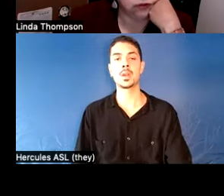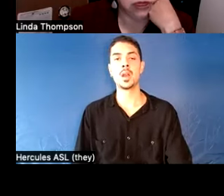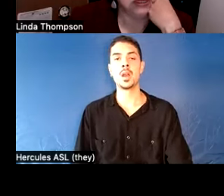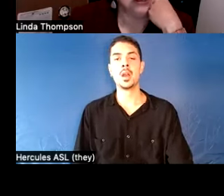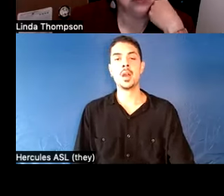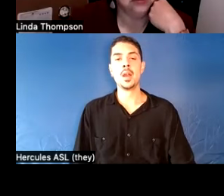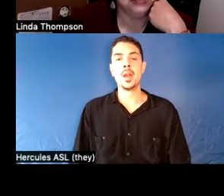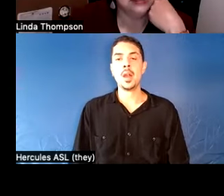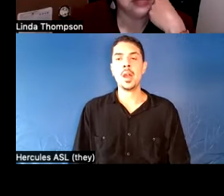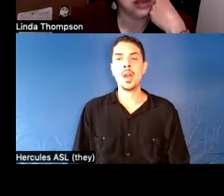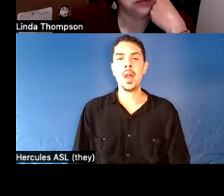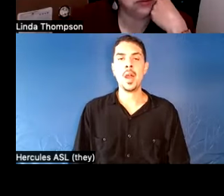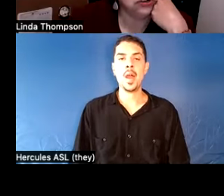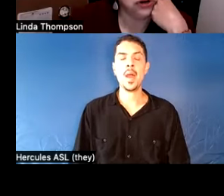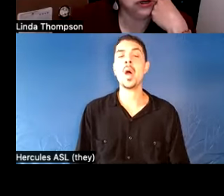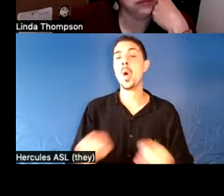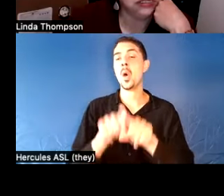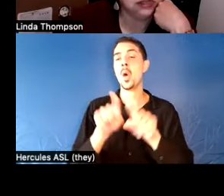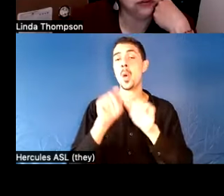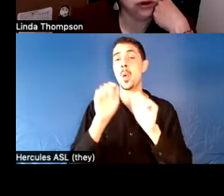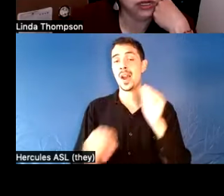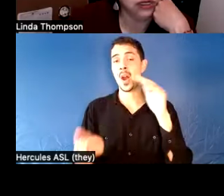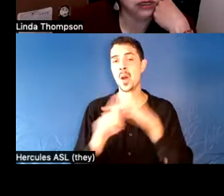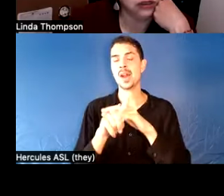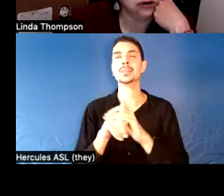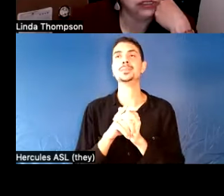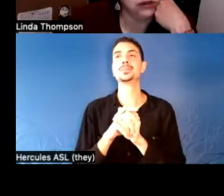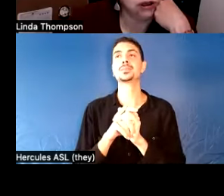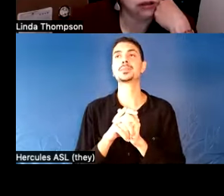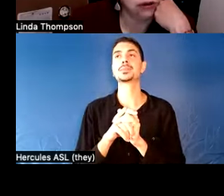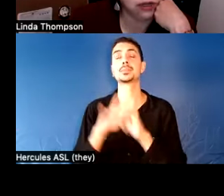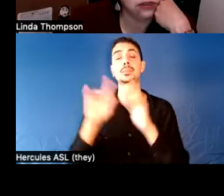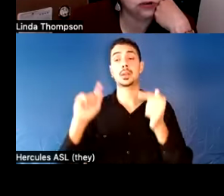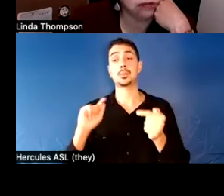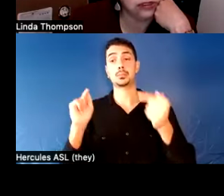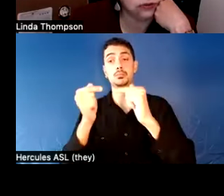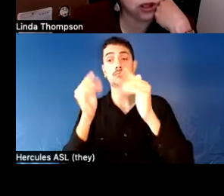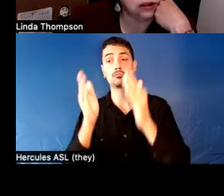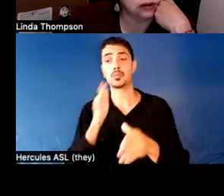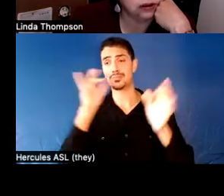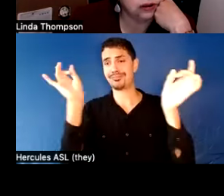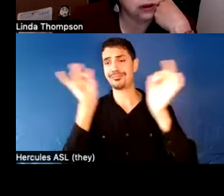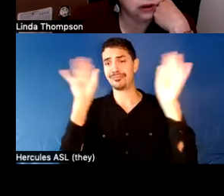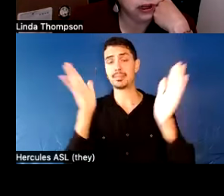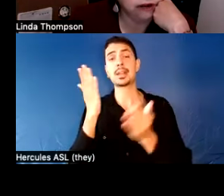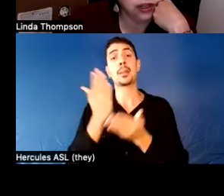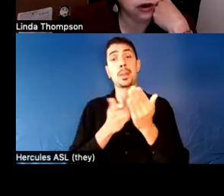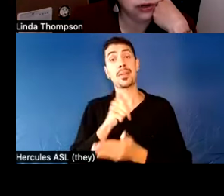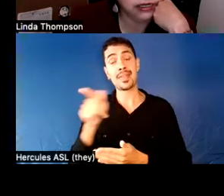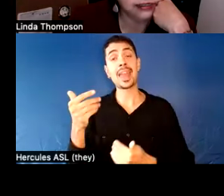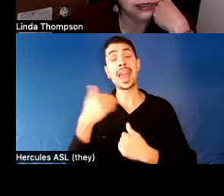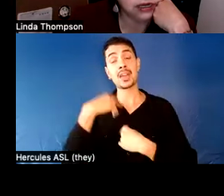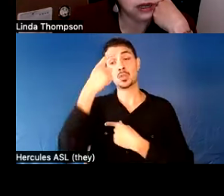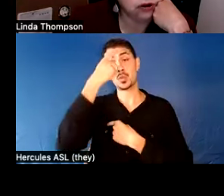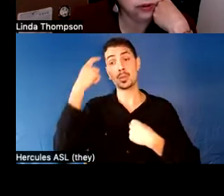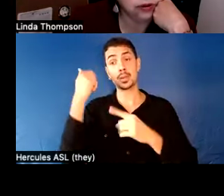also what can come up is that a perpetrator can be suffering in their mental health and past trauma as well. And if they aren't ready